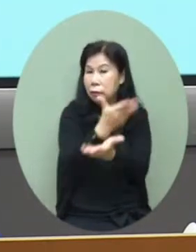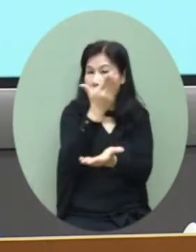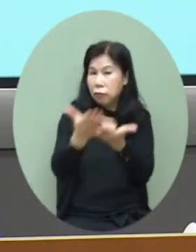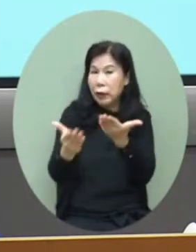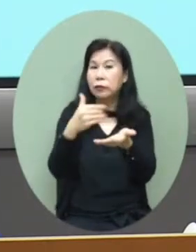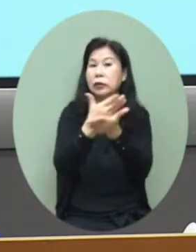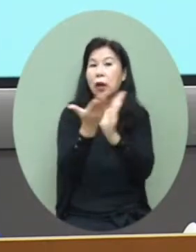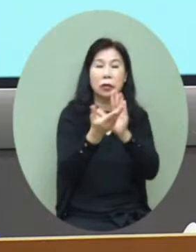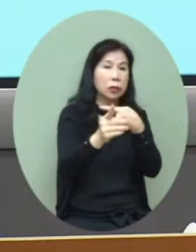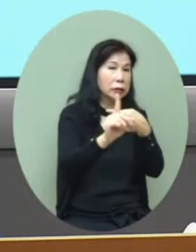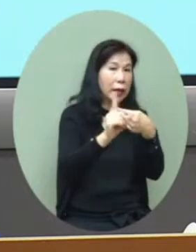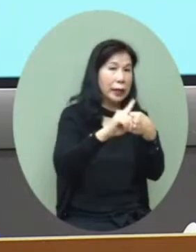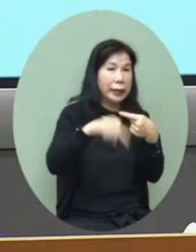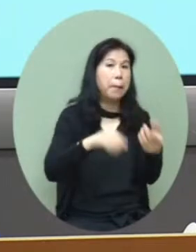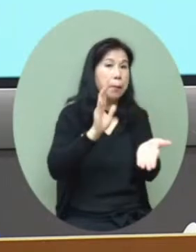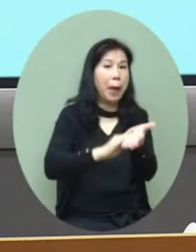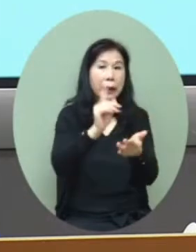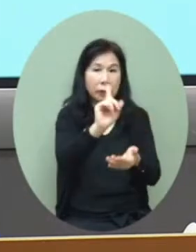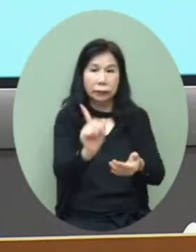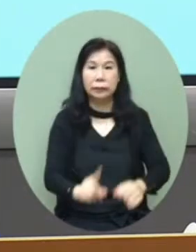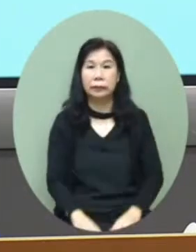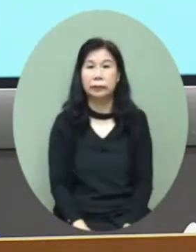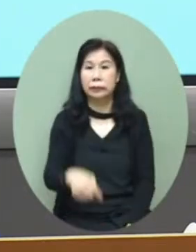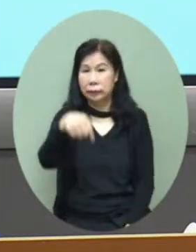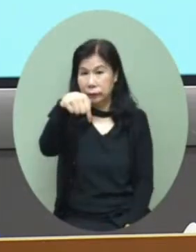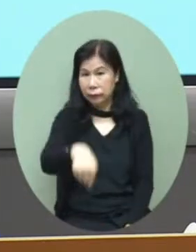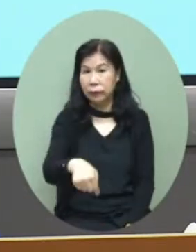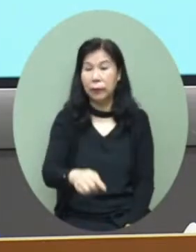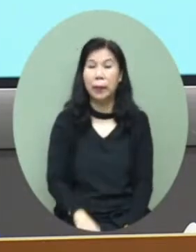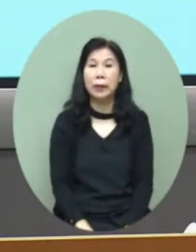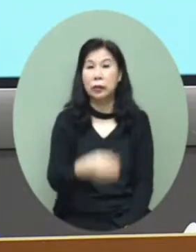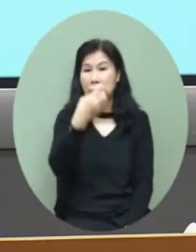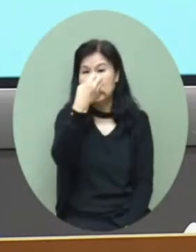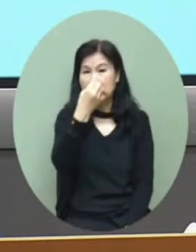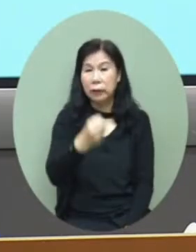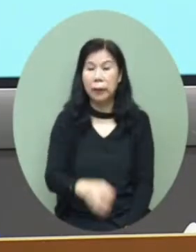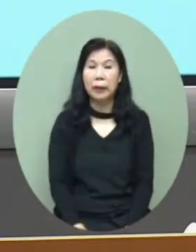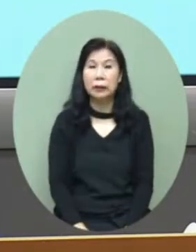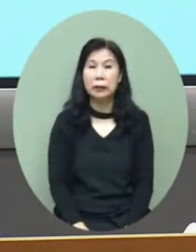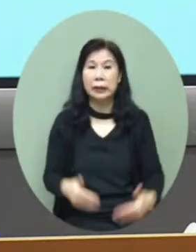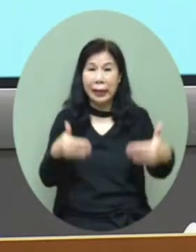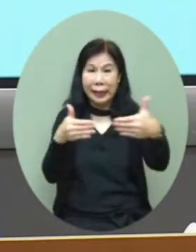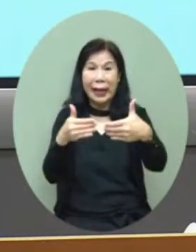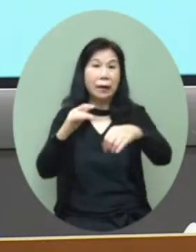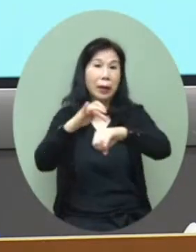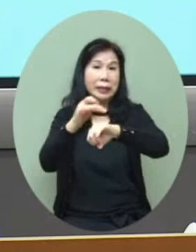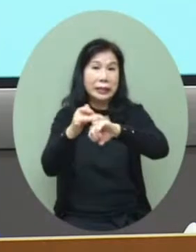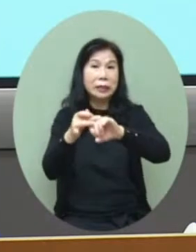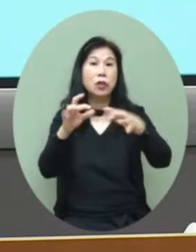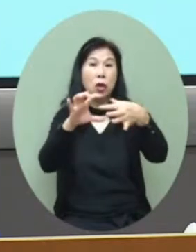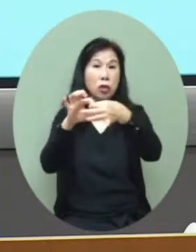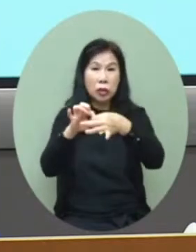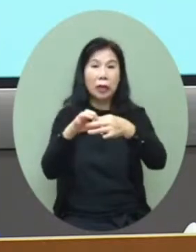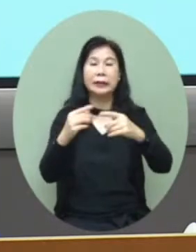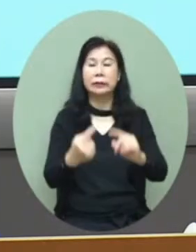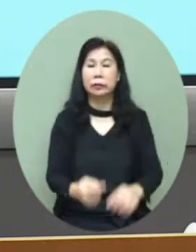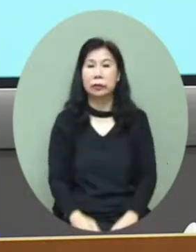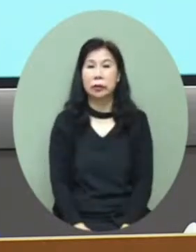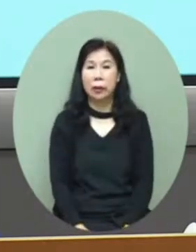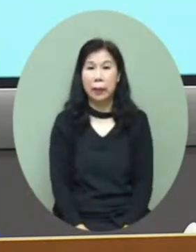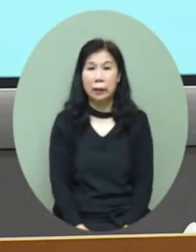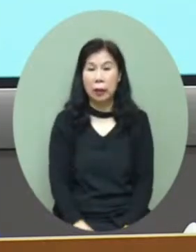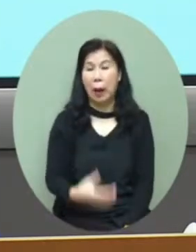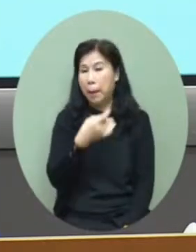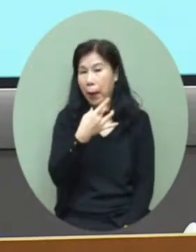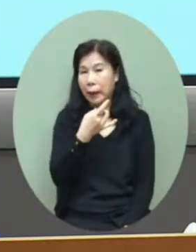is based on the accurate PCR test. With PCR tests, we can accurately identify the risk of certain groups of